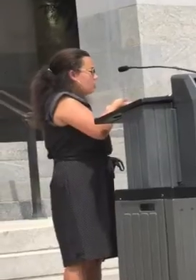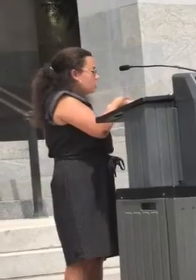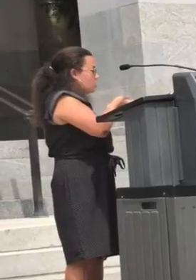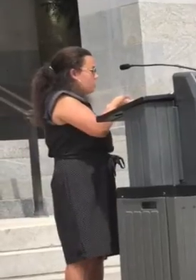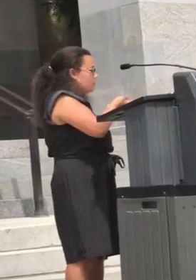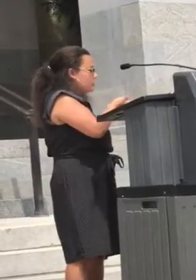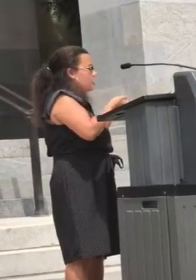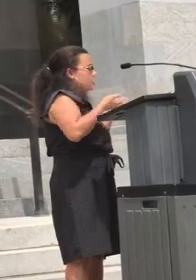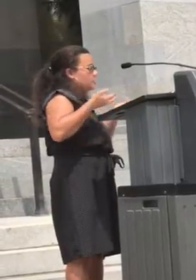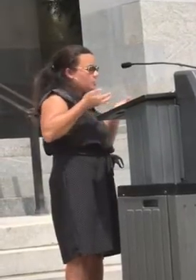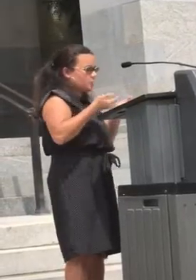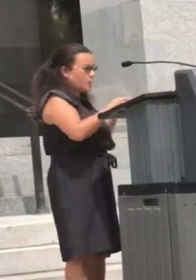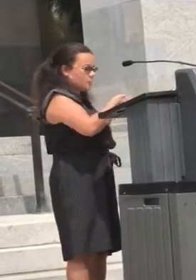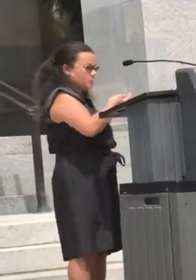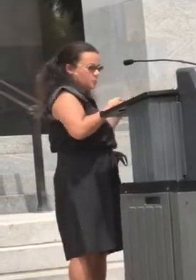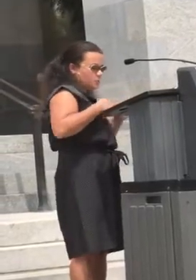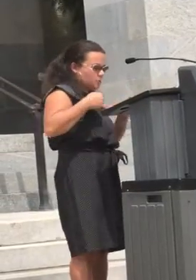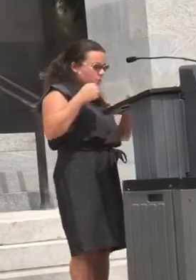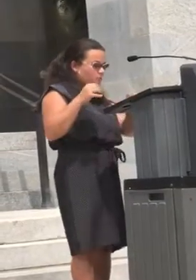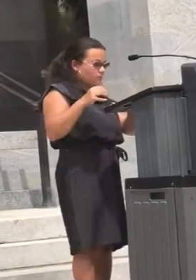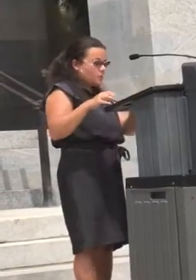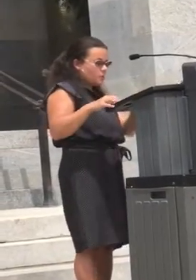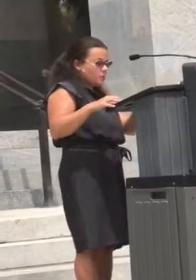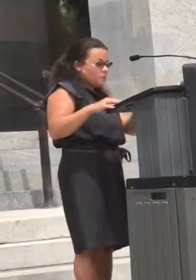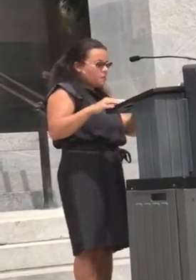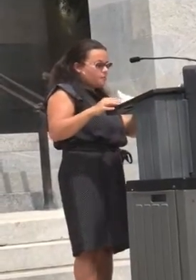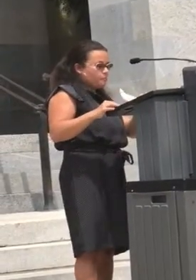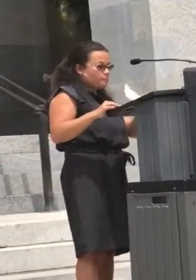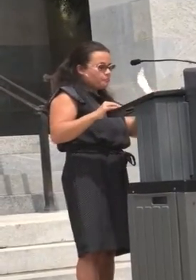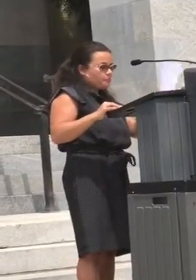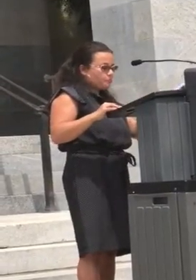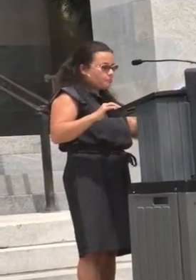out with all of them and dance the night away.